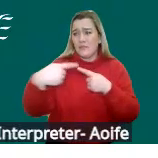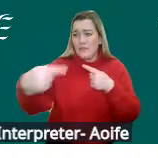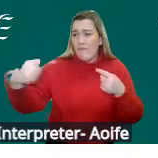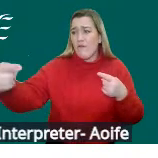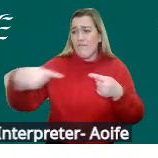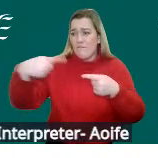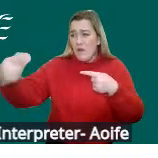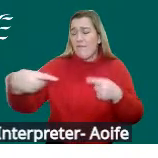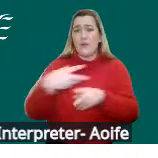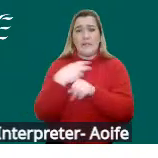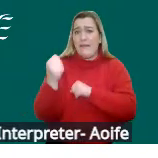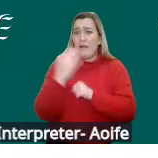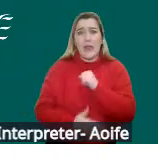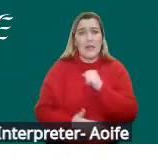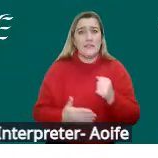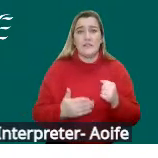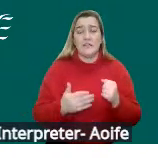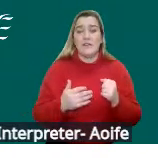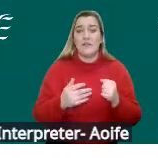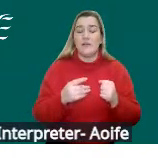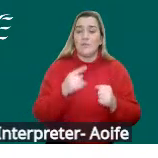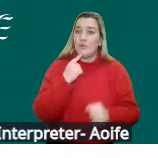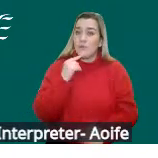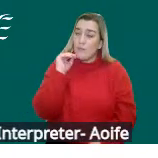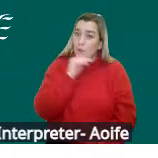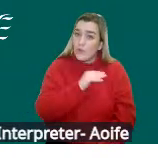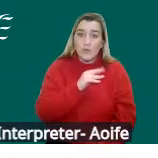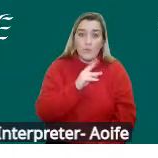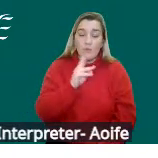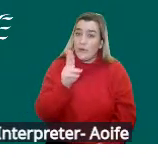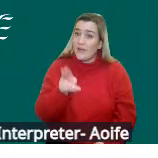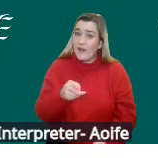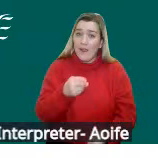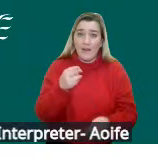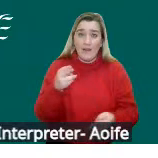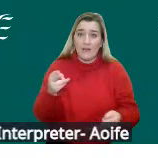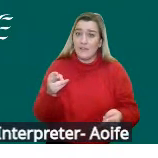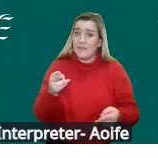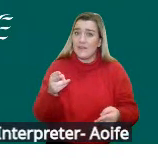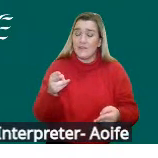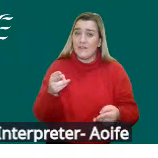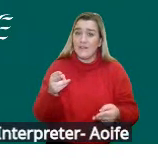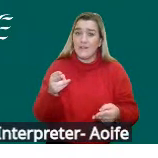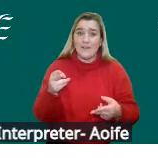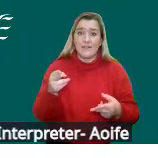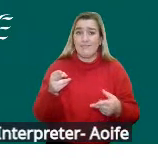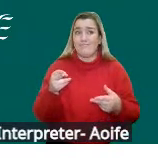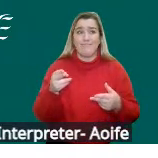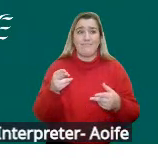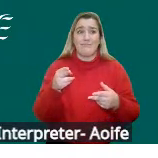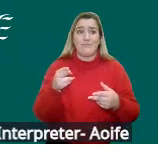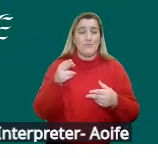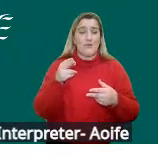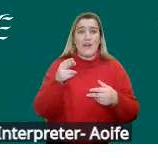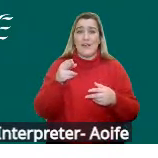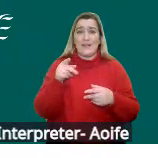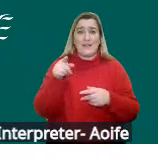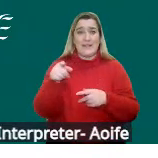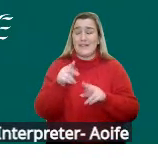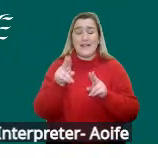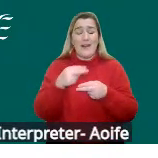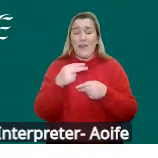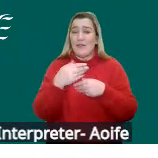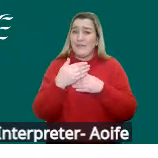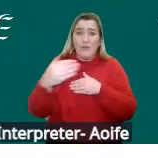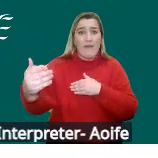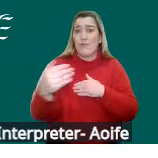this. And it's important, if we can't, accept that the hot flush will pass and they will gradually reduce over time.